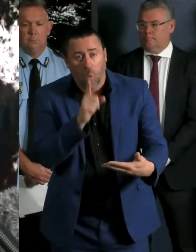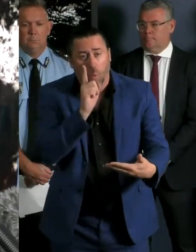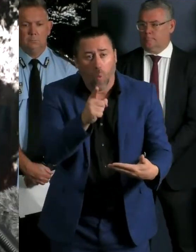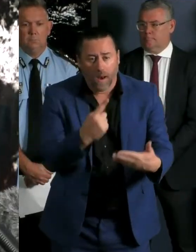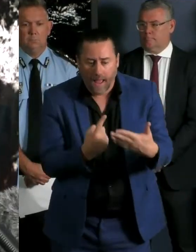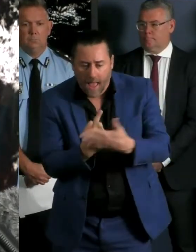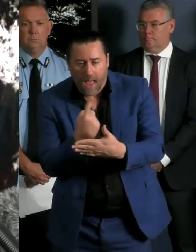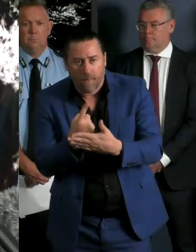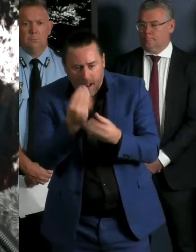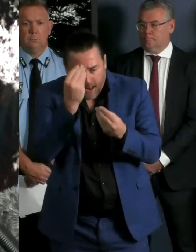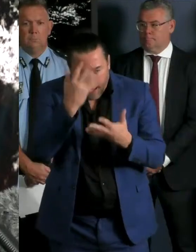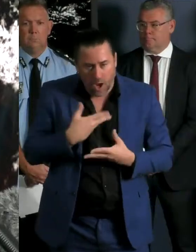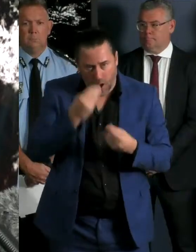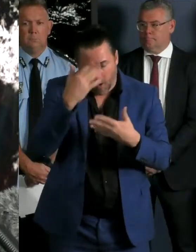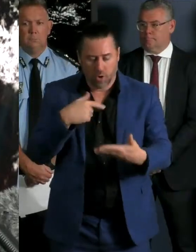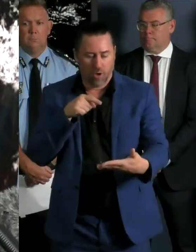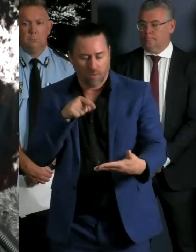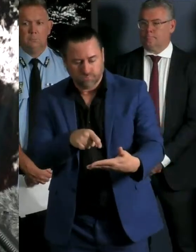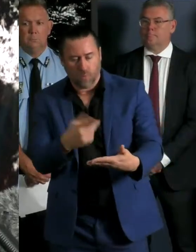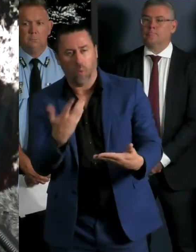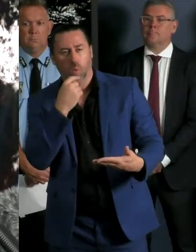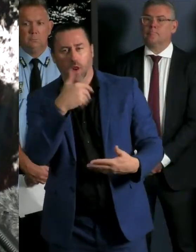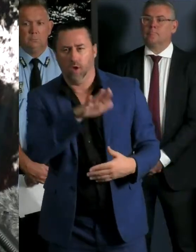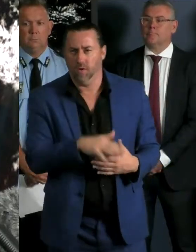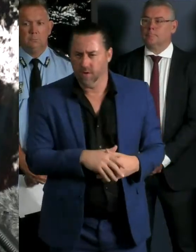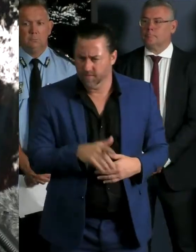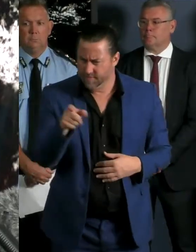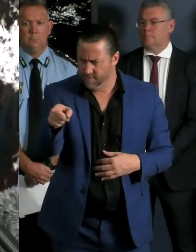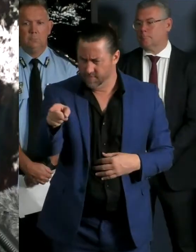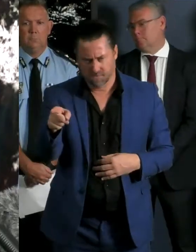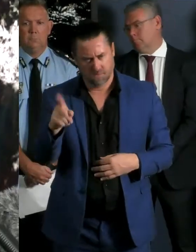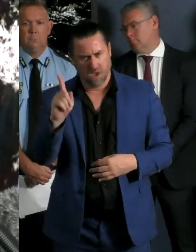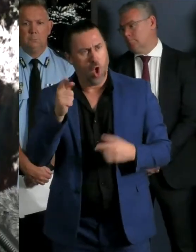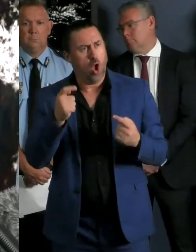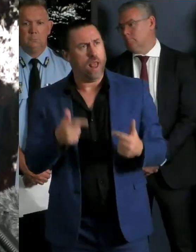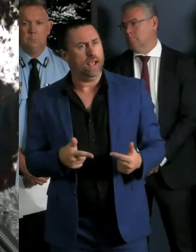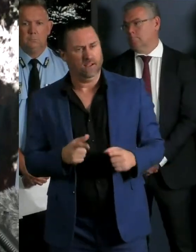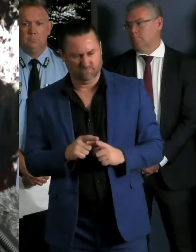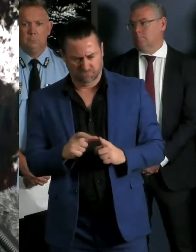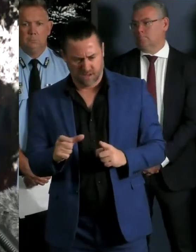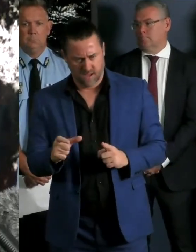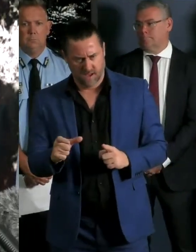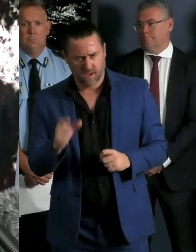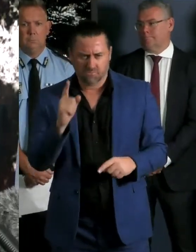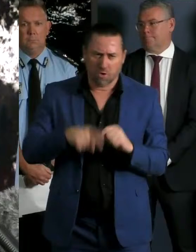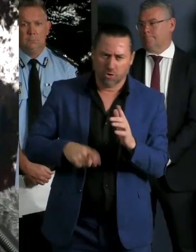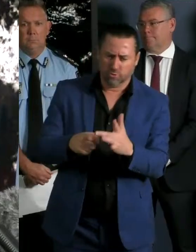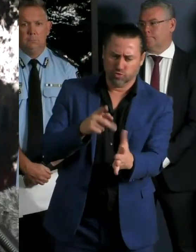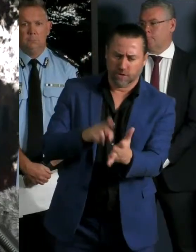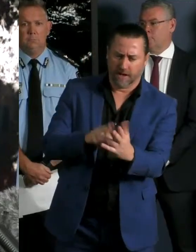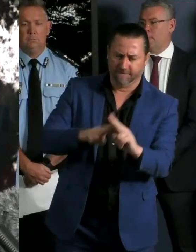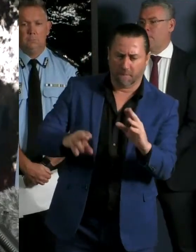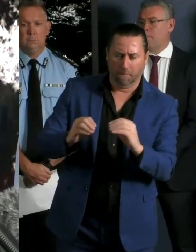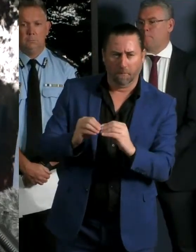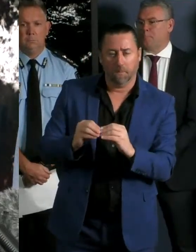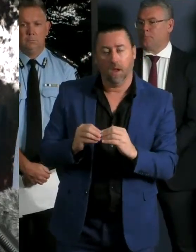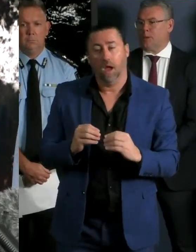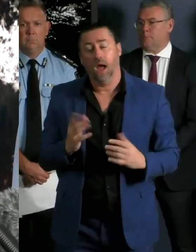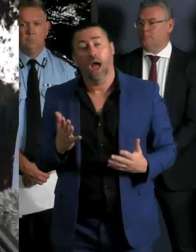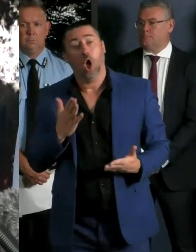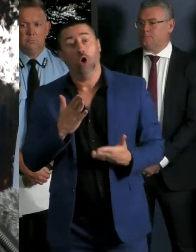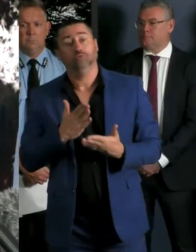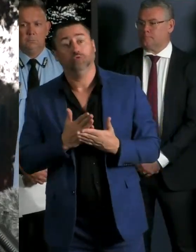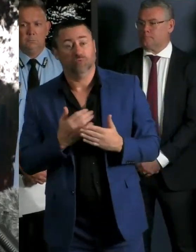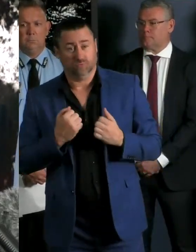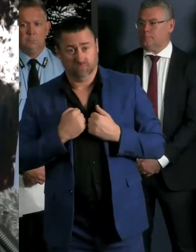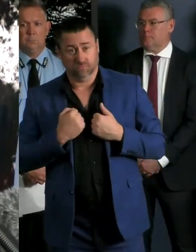seeing what the movement of that system will do. Is it early for the season? So in terms of our season, that starts in